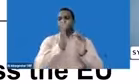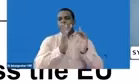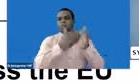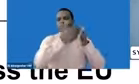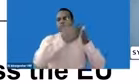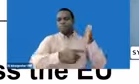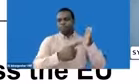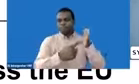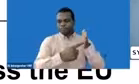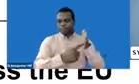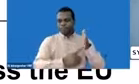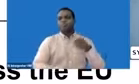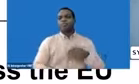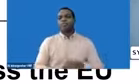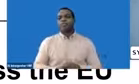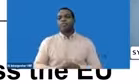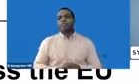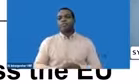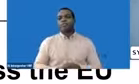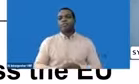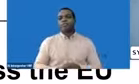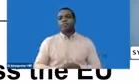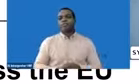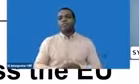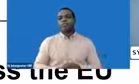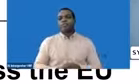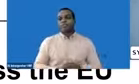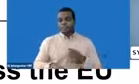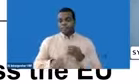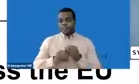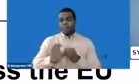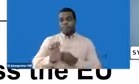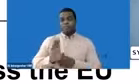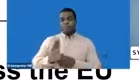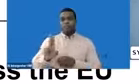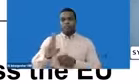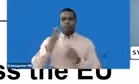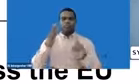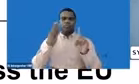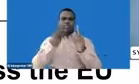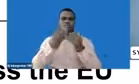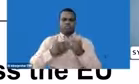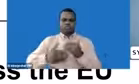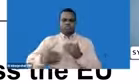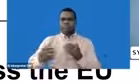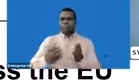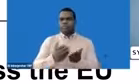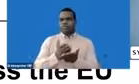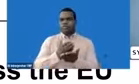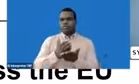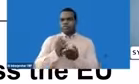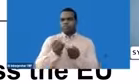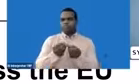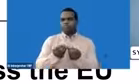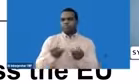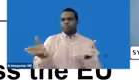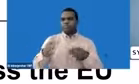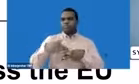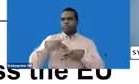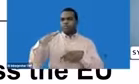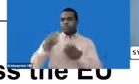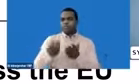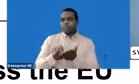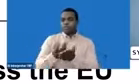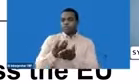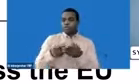its national delegations in 42 countries, including 26